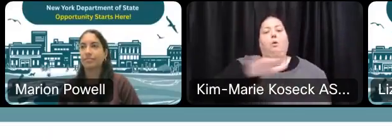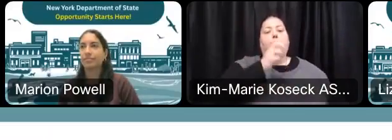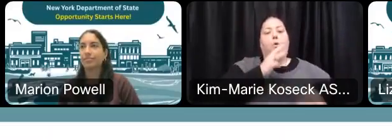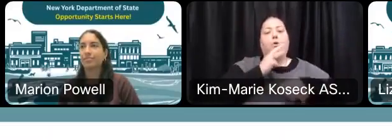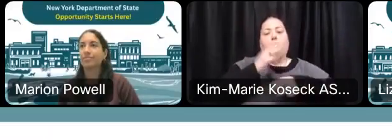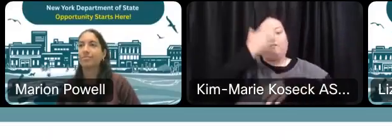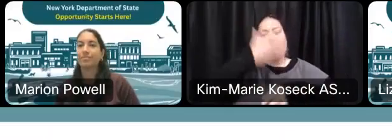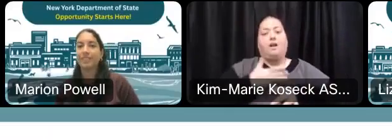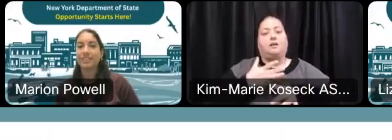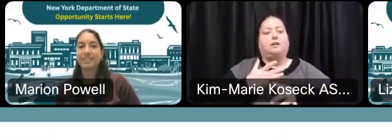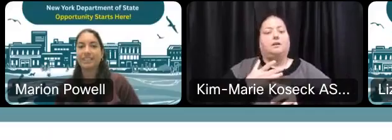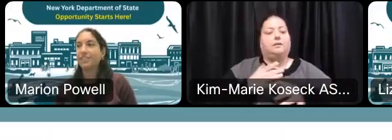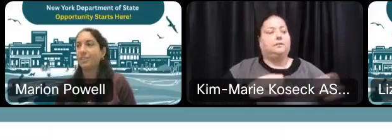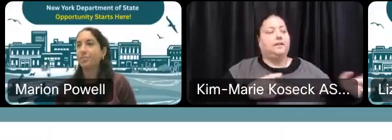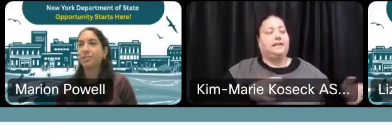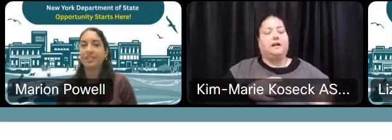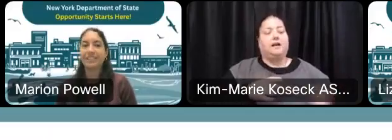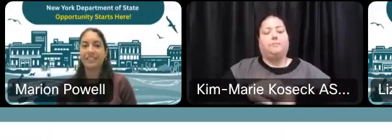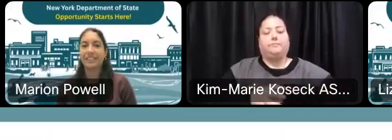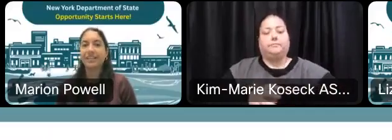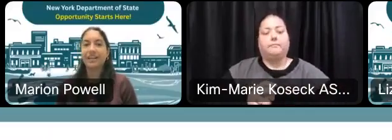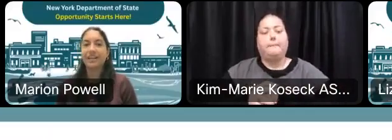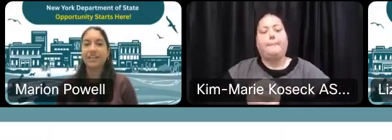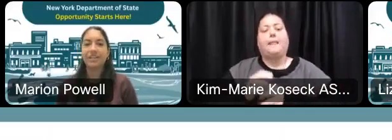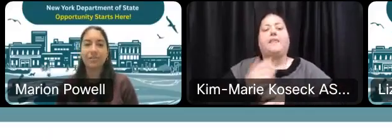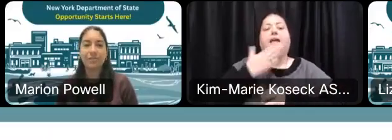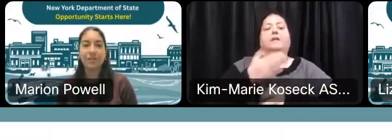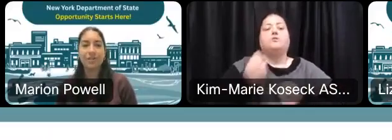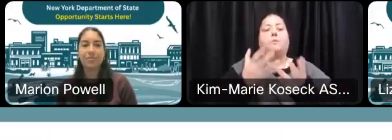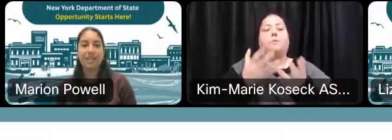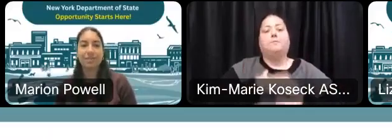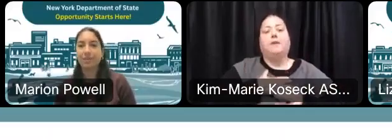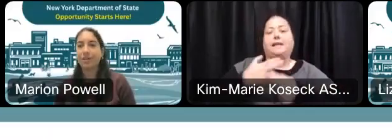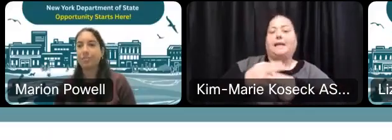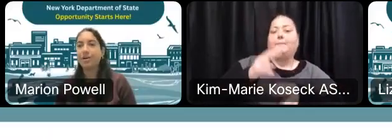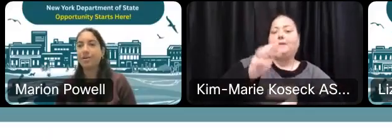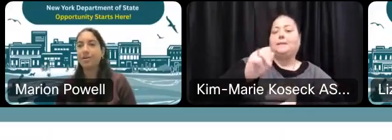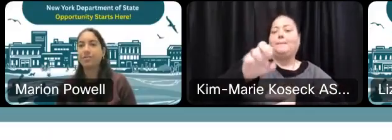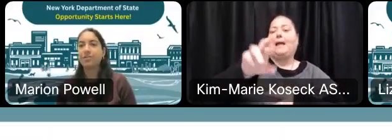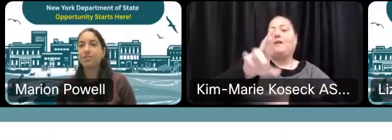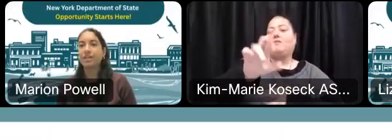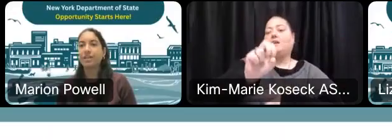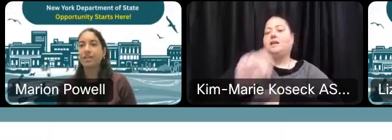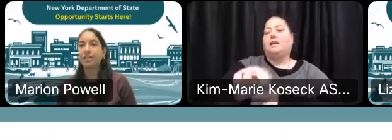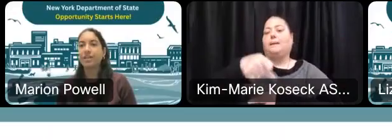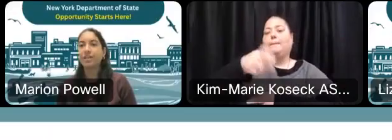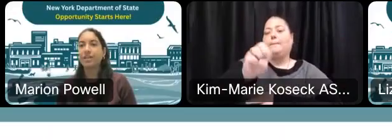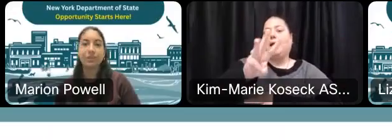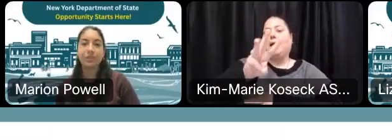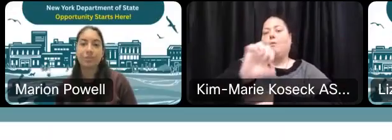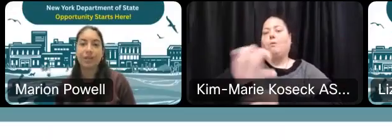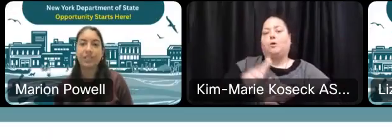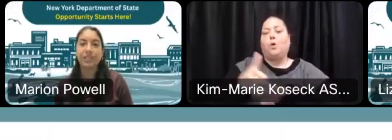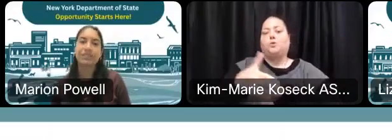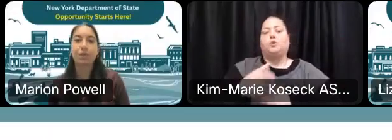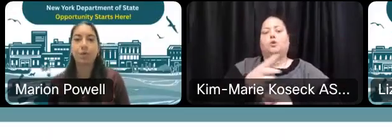program. Thank you so much, Lizzie. Hello, everyone. My name is Marion Powell, and I am a coastal resource specialist